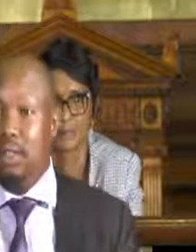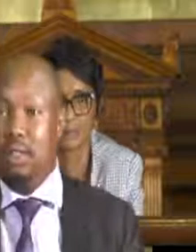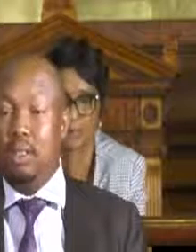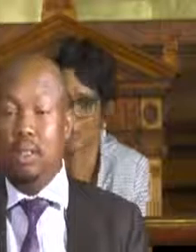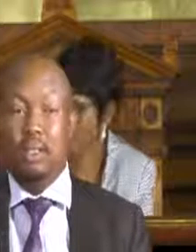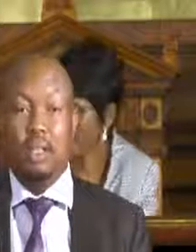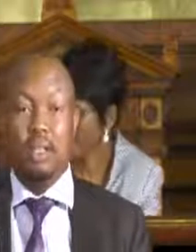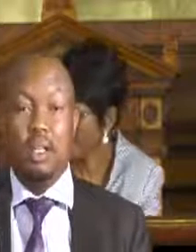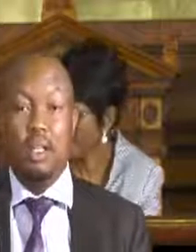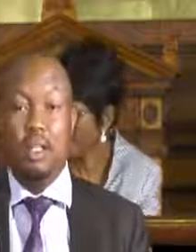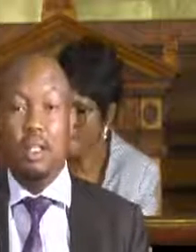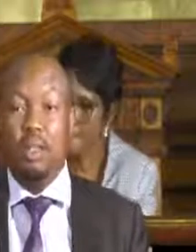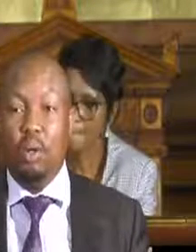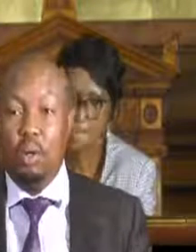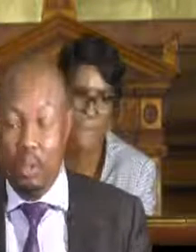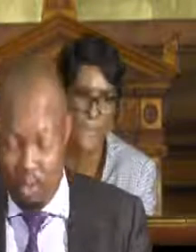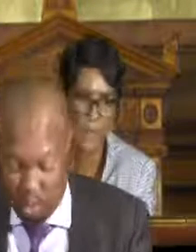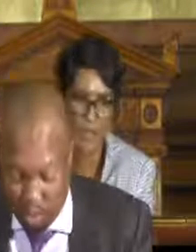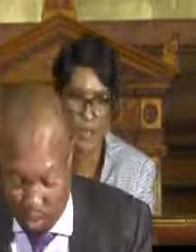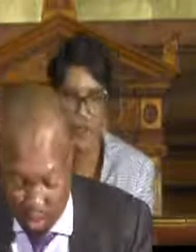house.